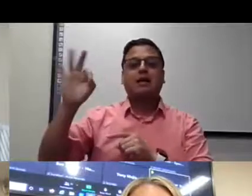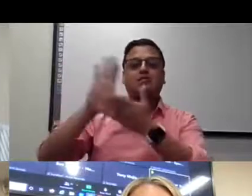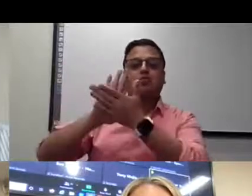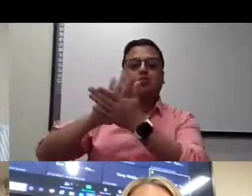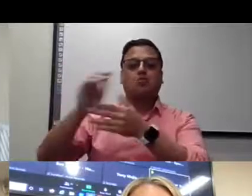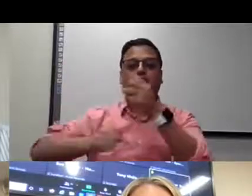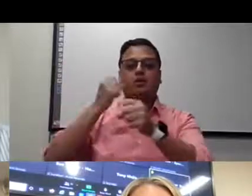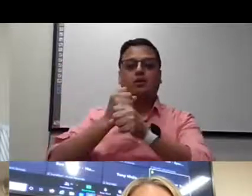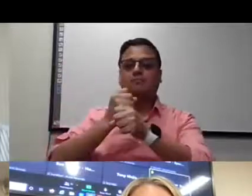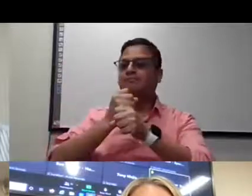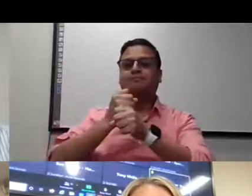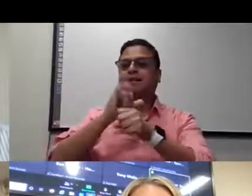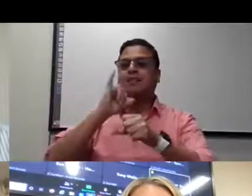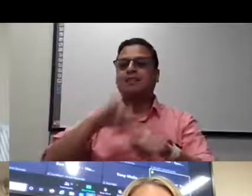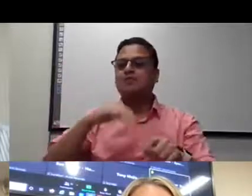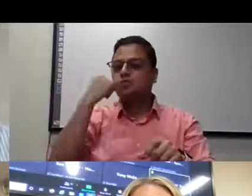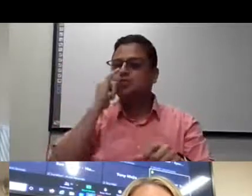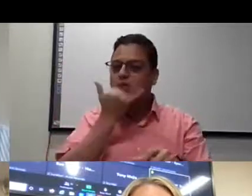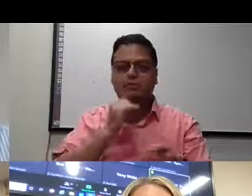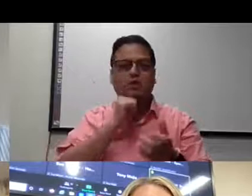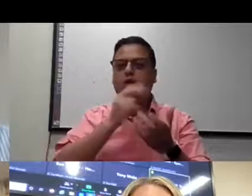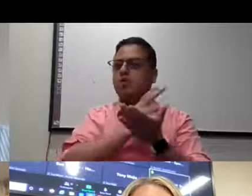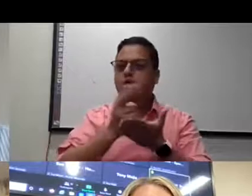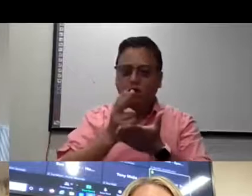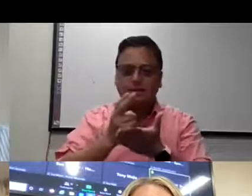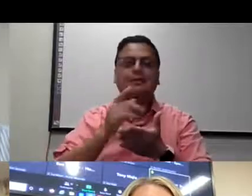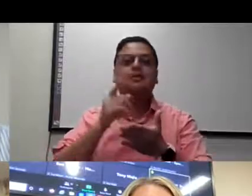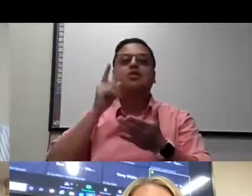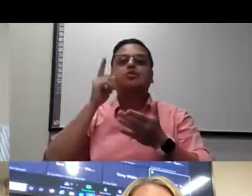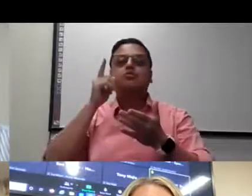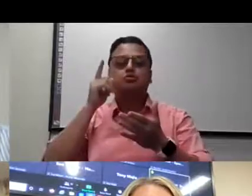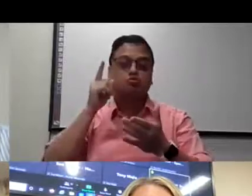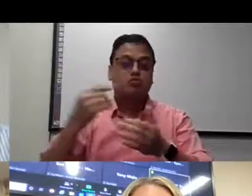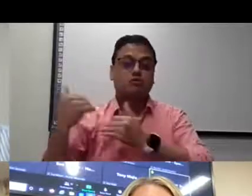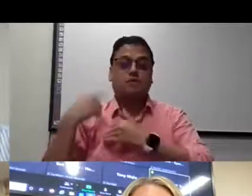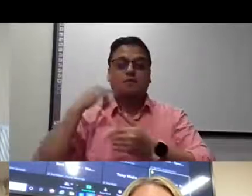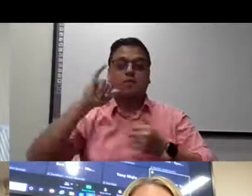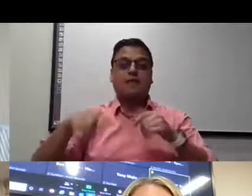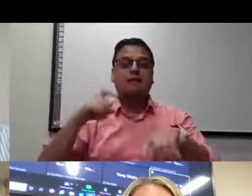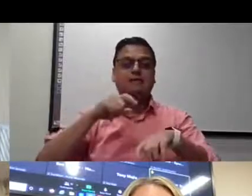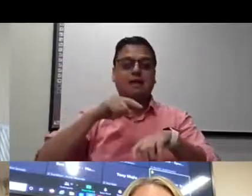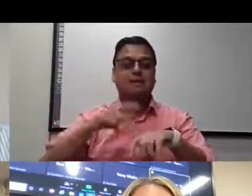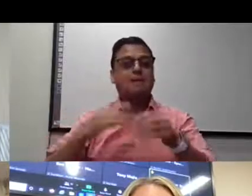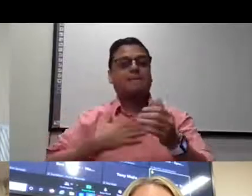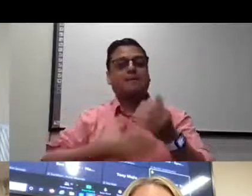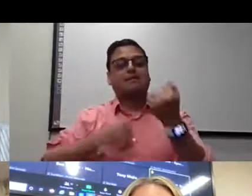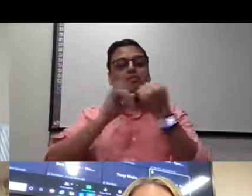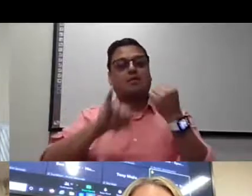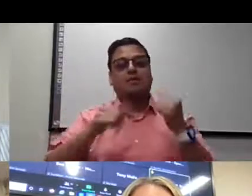That's disingenuous. You are on the hook for all of that time. Please stand up for this. Thank you.